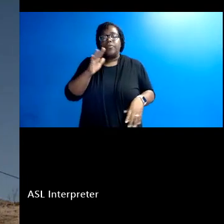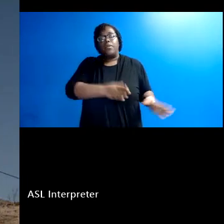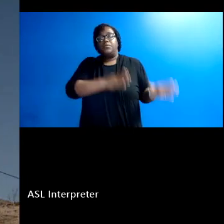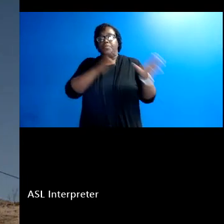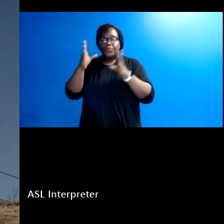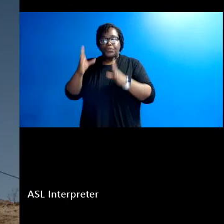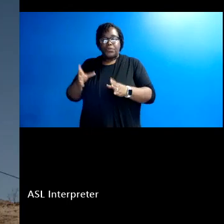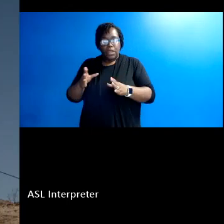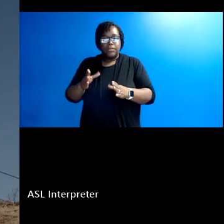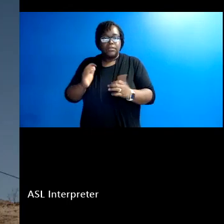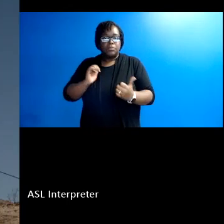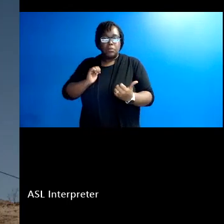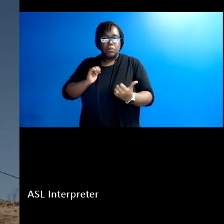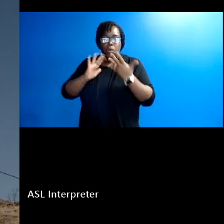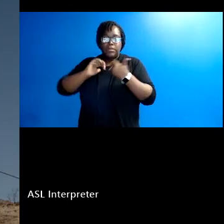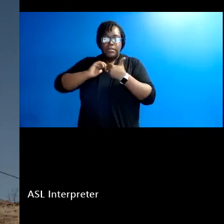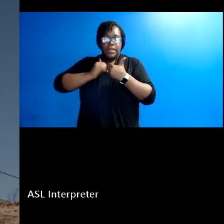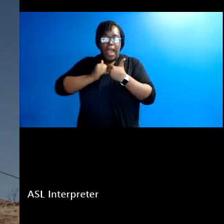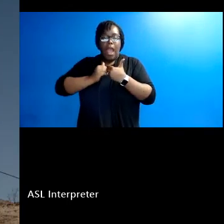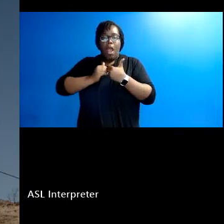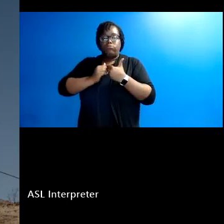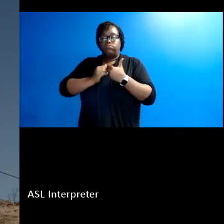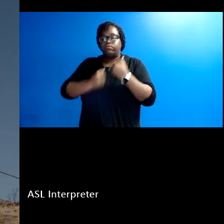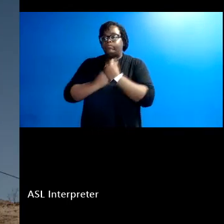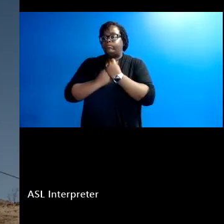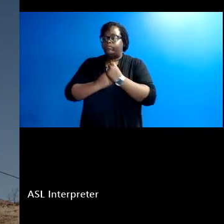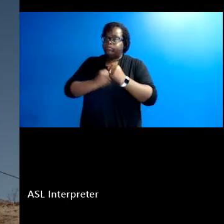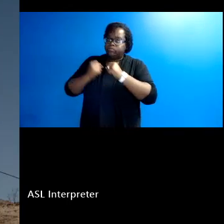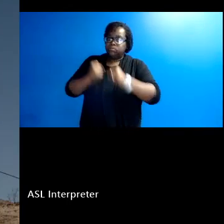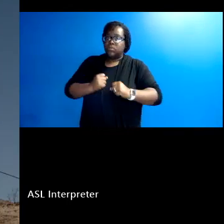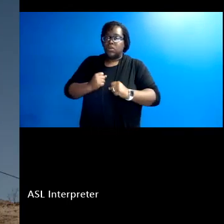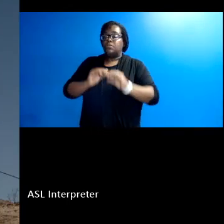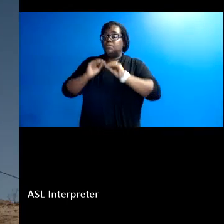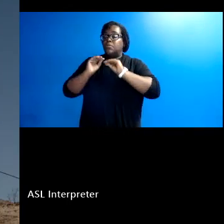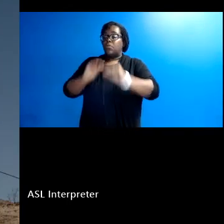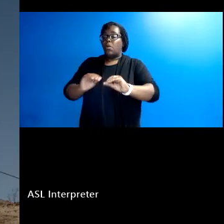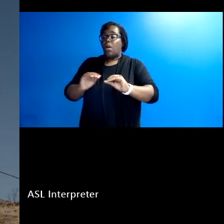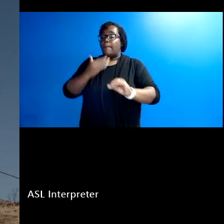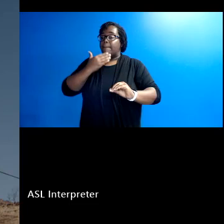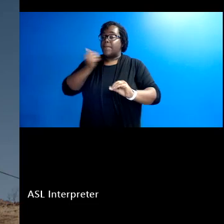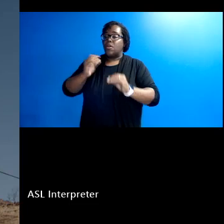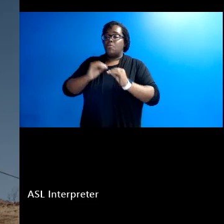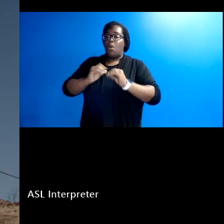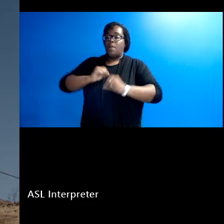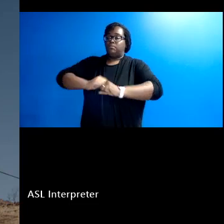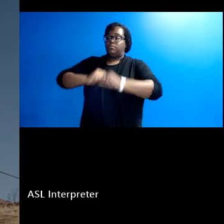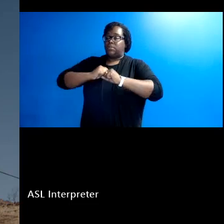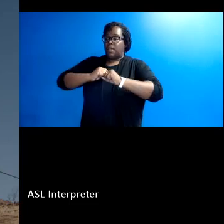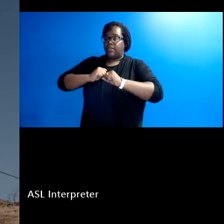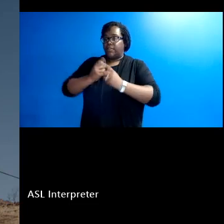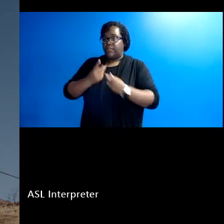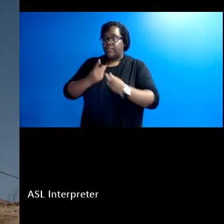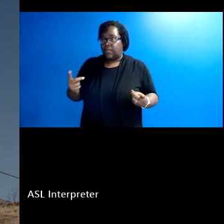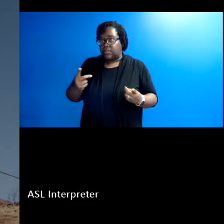that we do hardening is we're installing better protective devices across our system. And I want to explain, there's a couple that